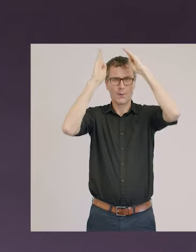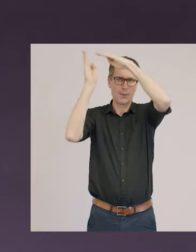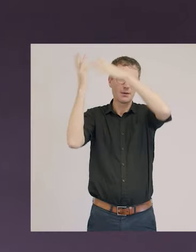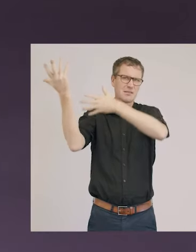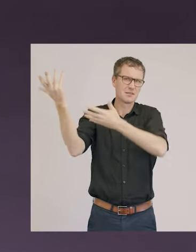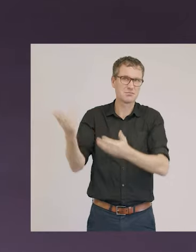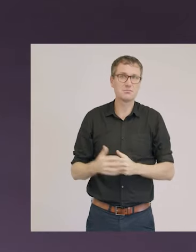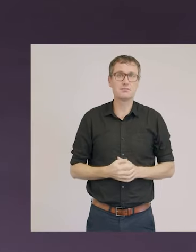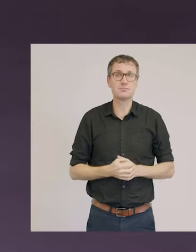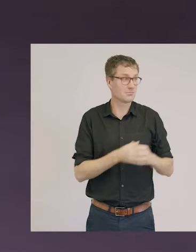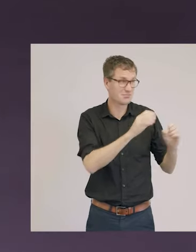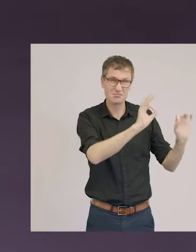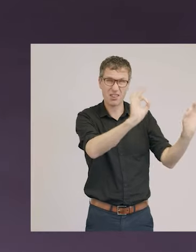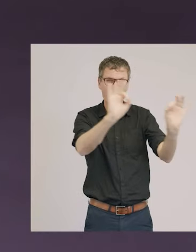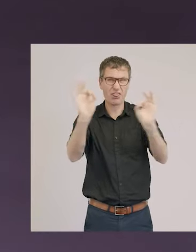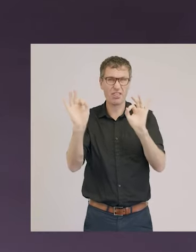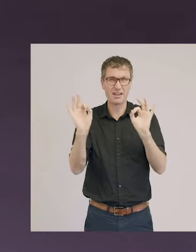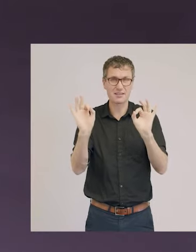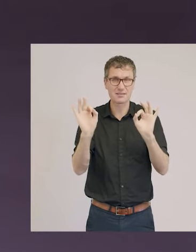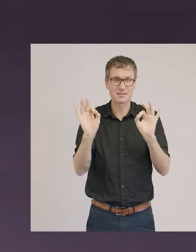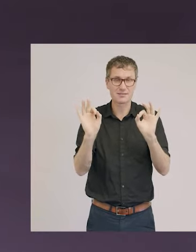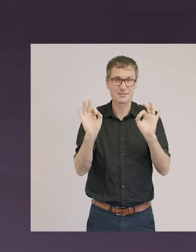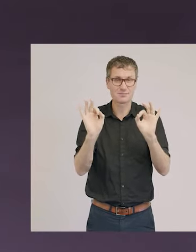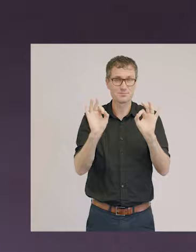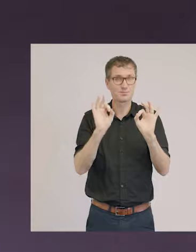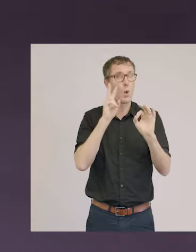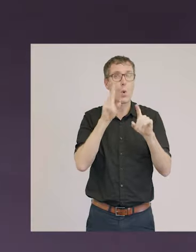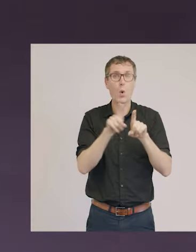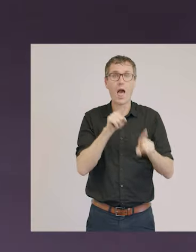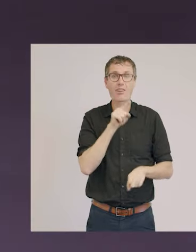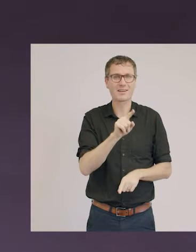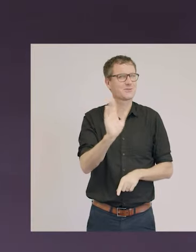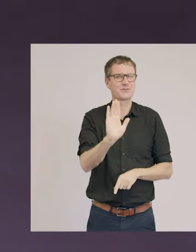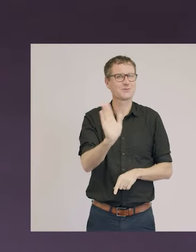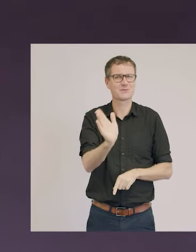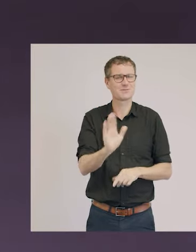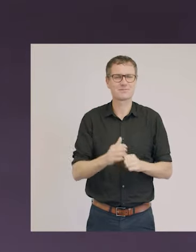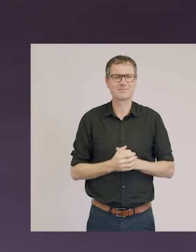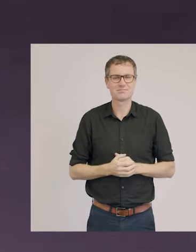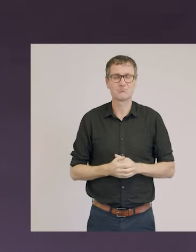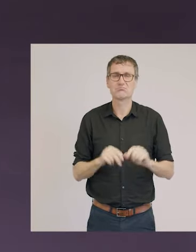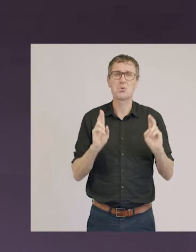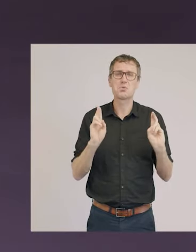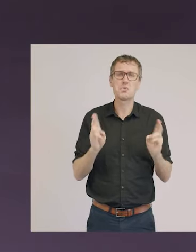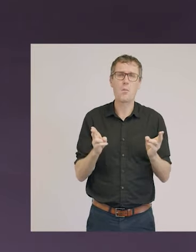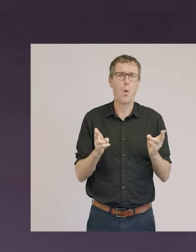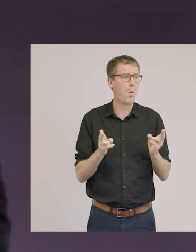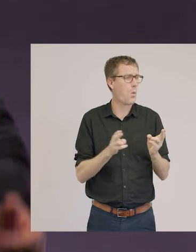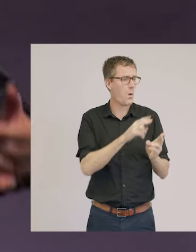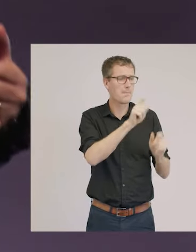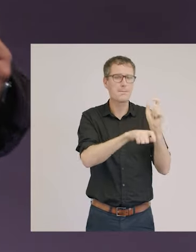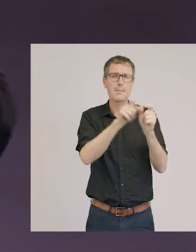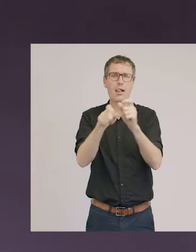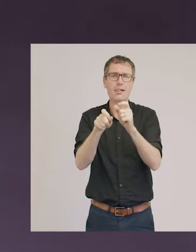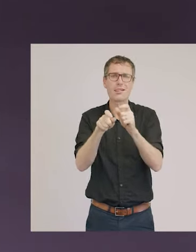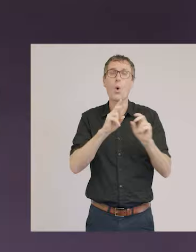robe and maybe a funny hat or something like that. And you don't see any of those people around because that's not what they look like. They